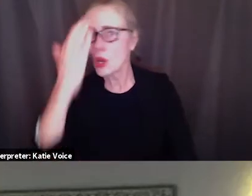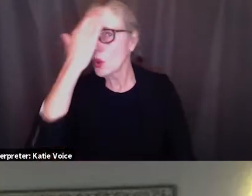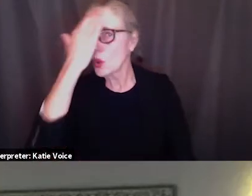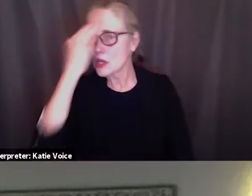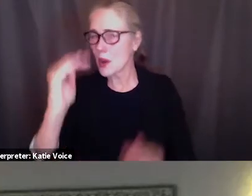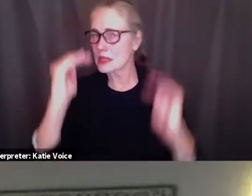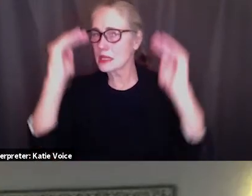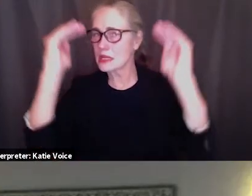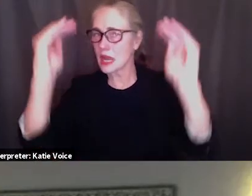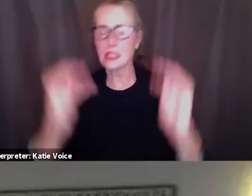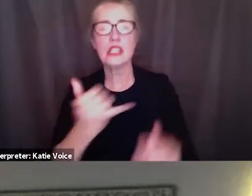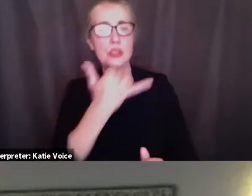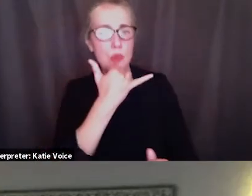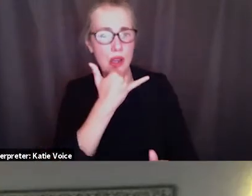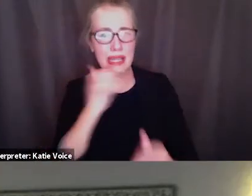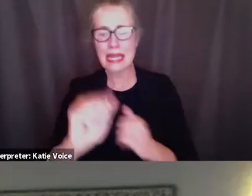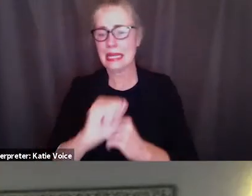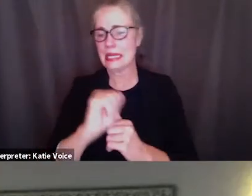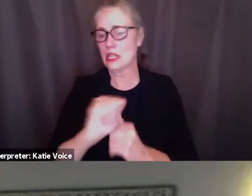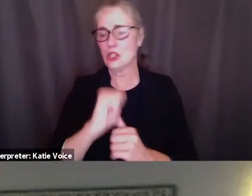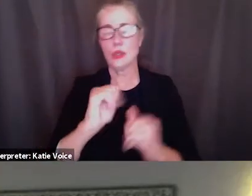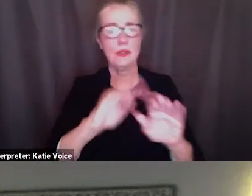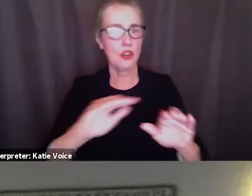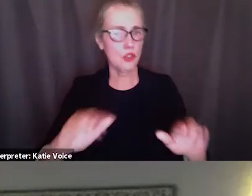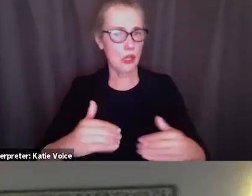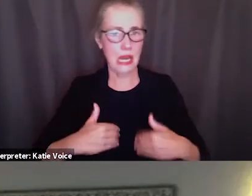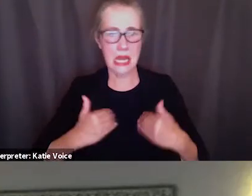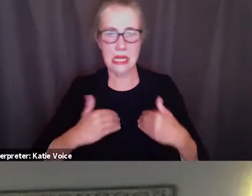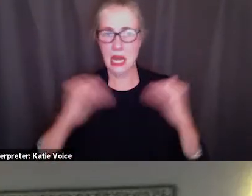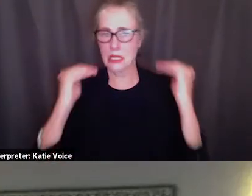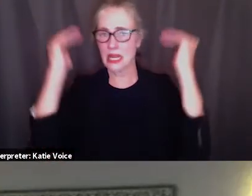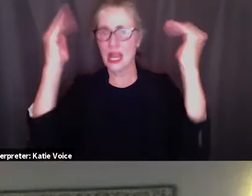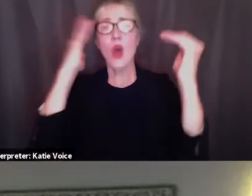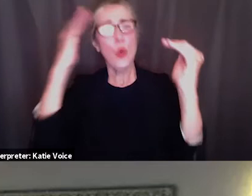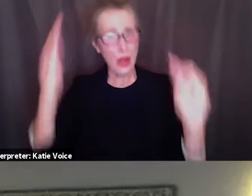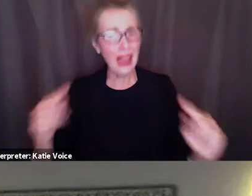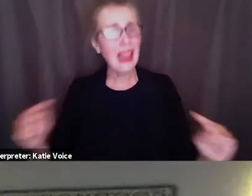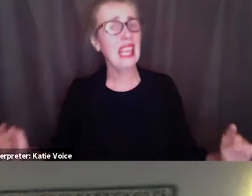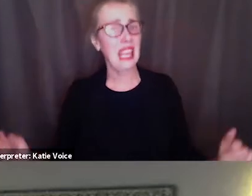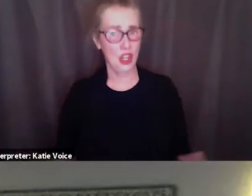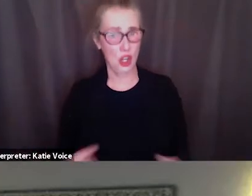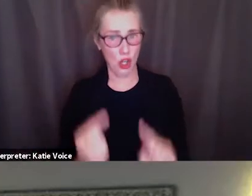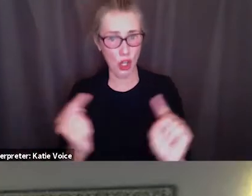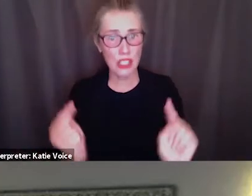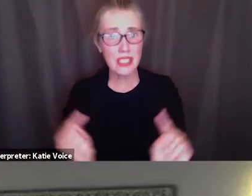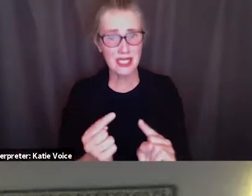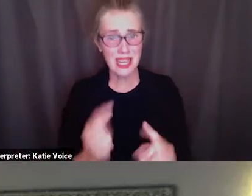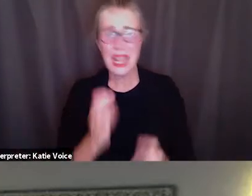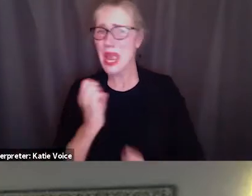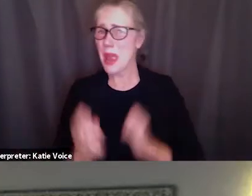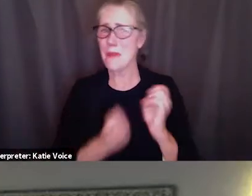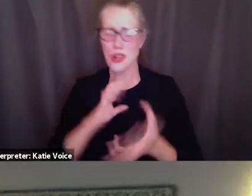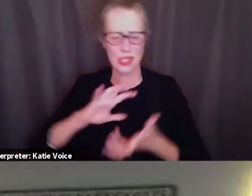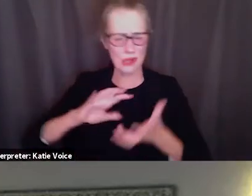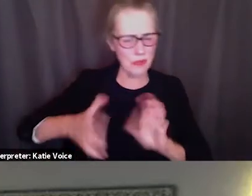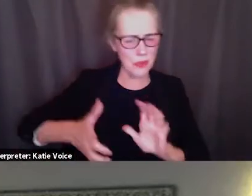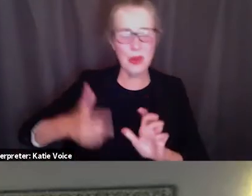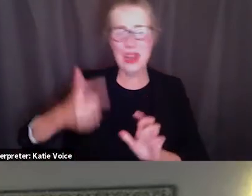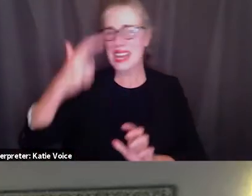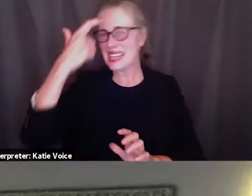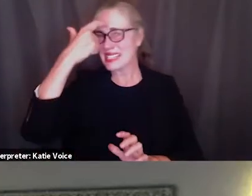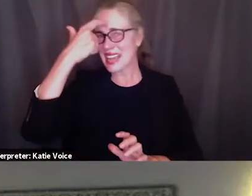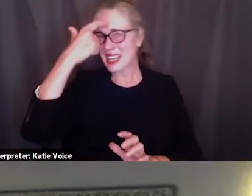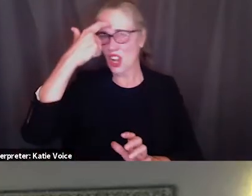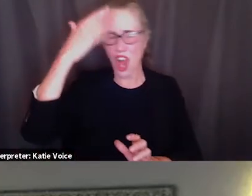very dangerous for children and young adults who are going to get hurt badly emotionally, psychologically, and